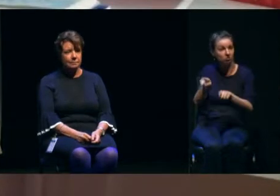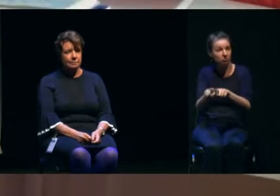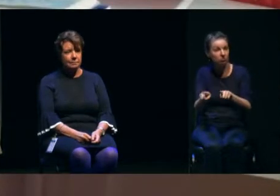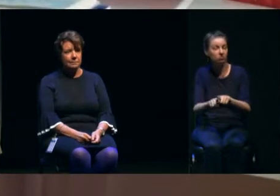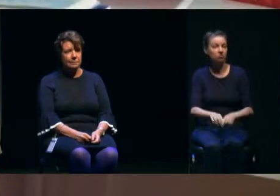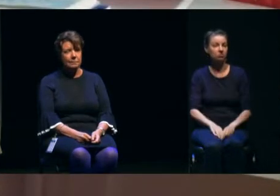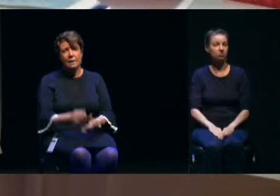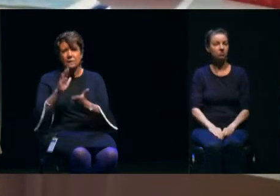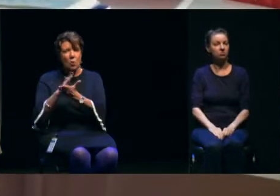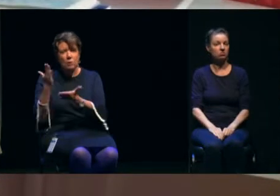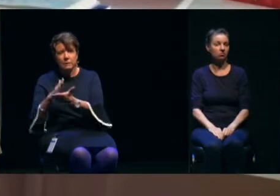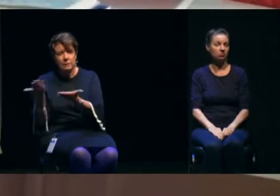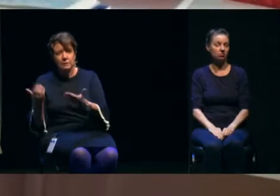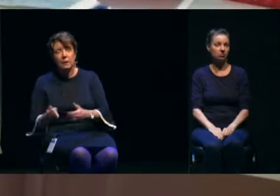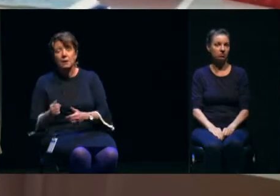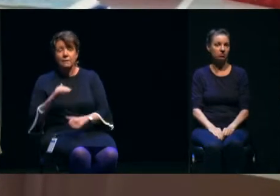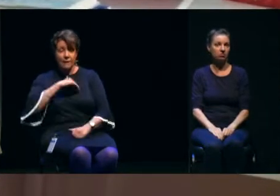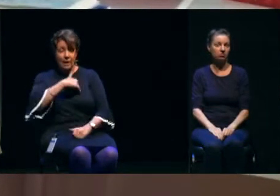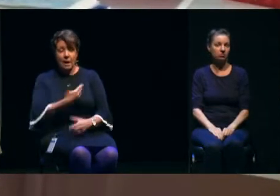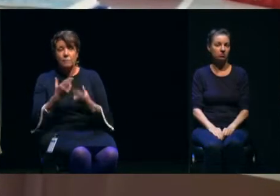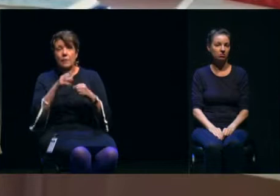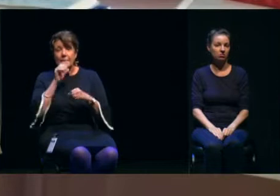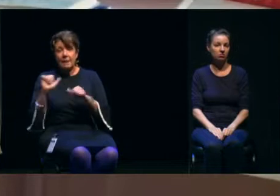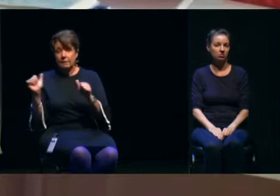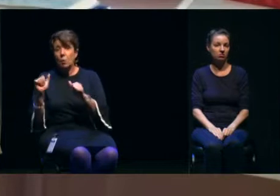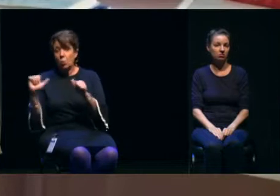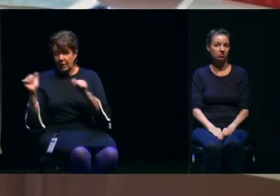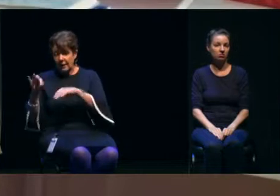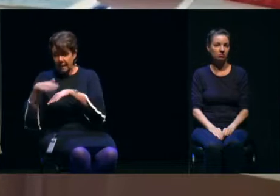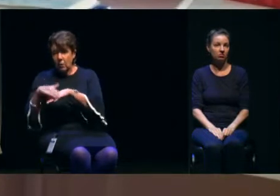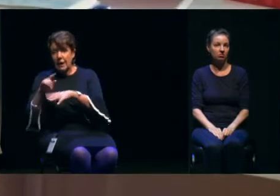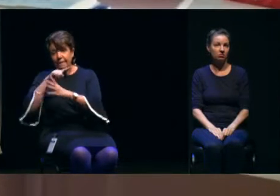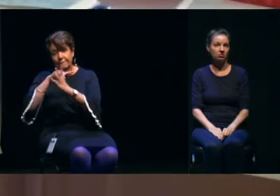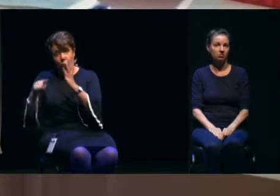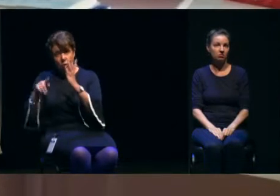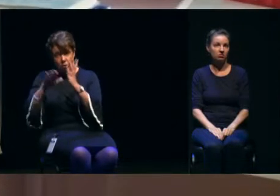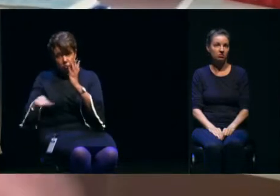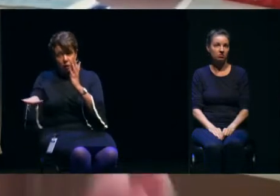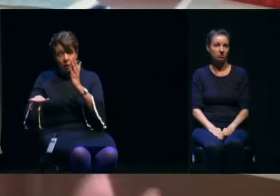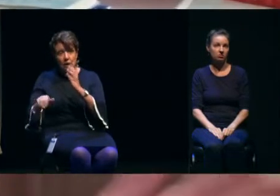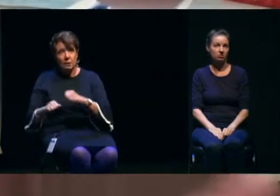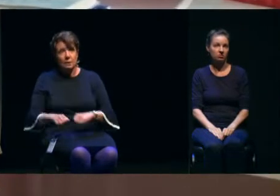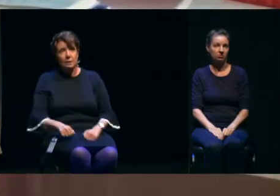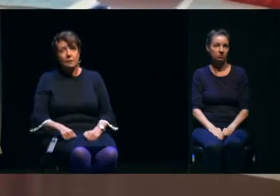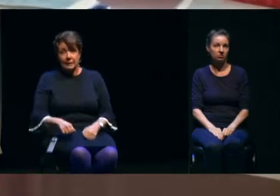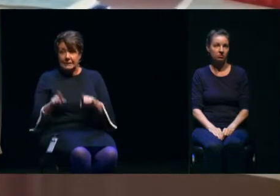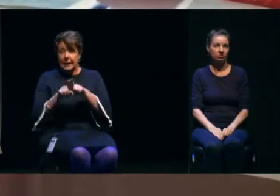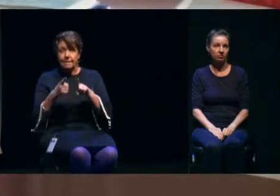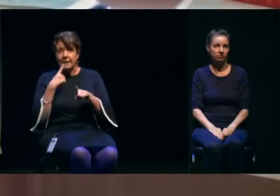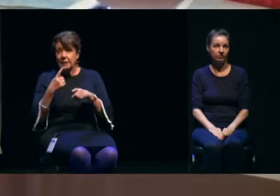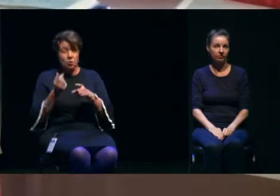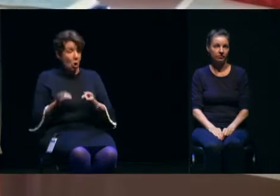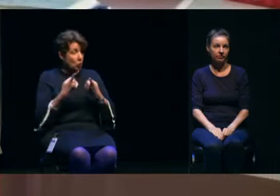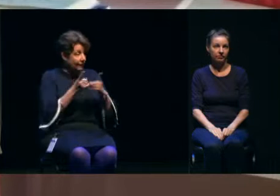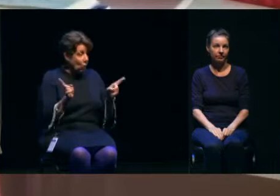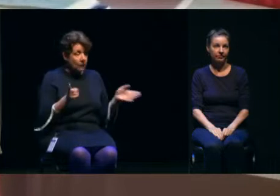Of course. Plus, she fell in love with a man who was married and had 4 kids. Imagine, as I said, there was no divorce.